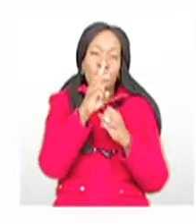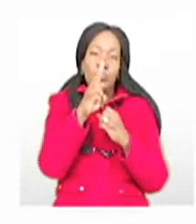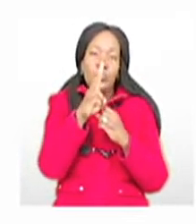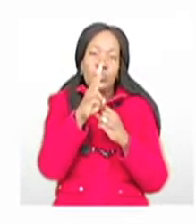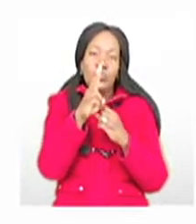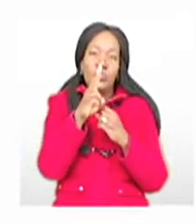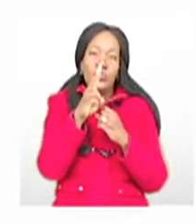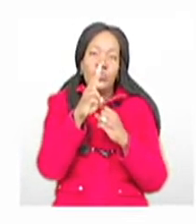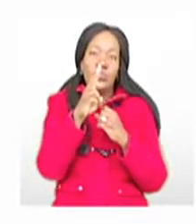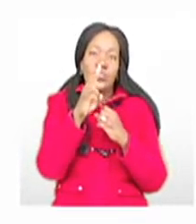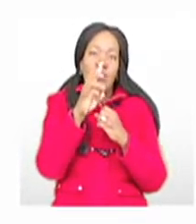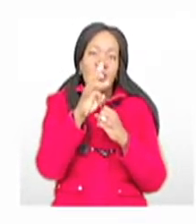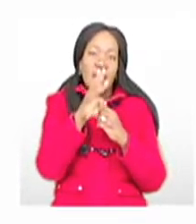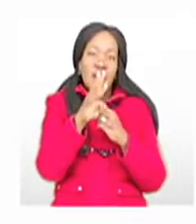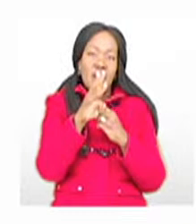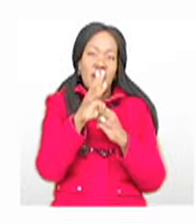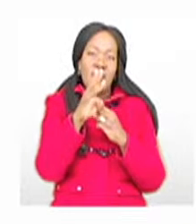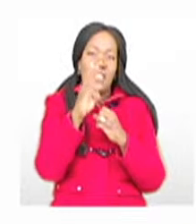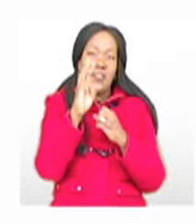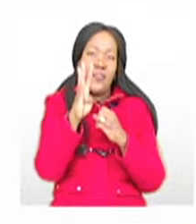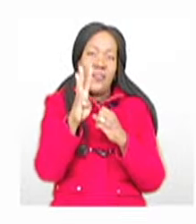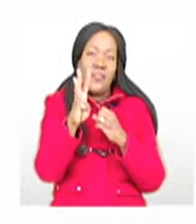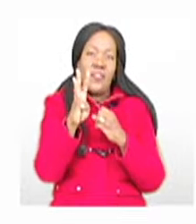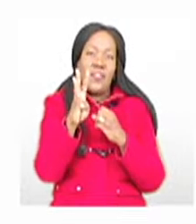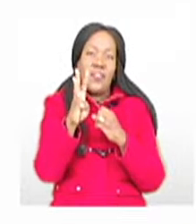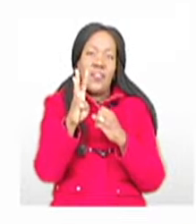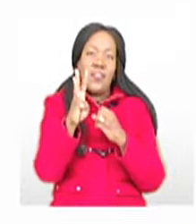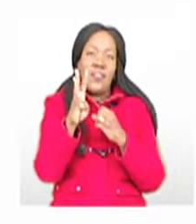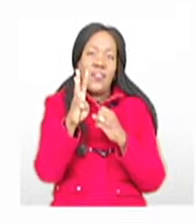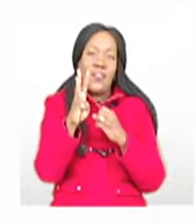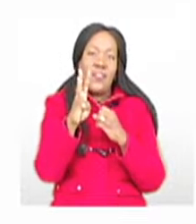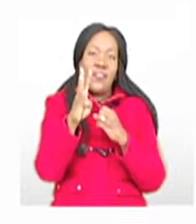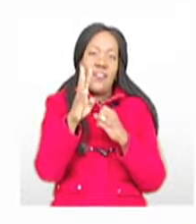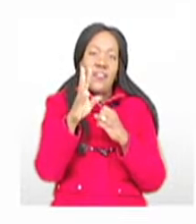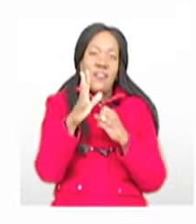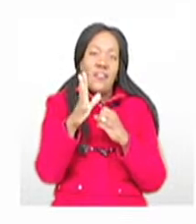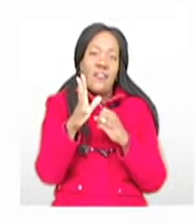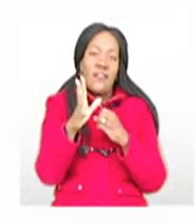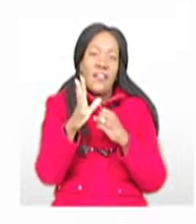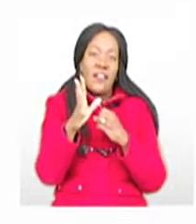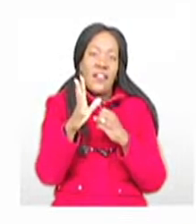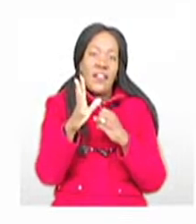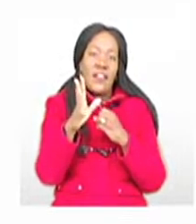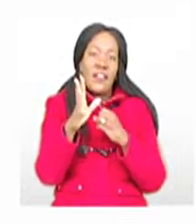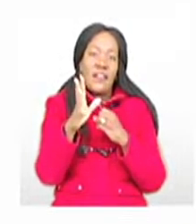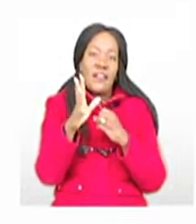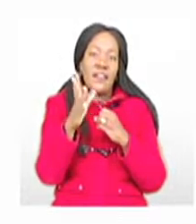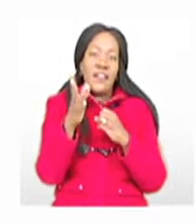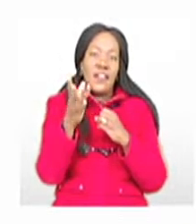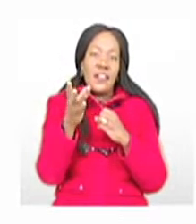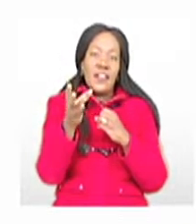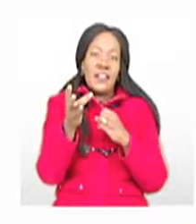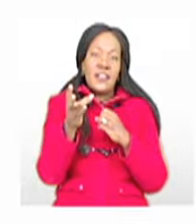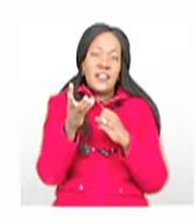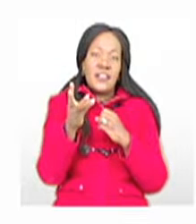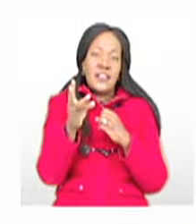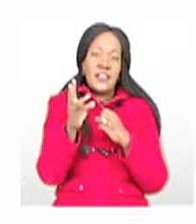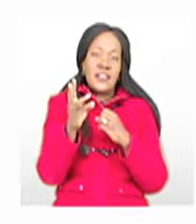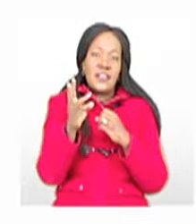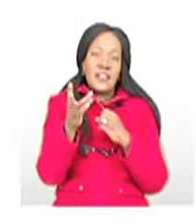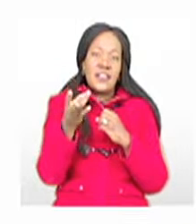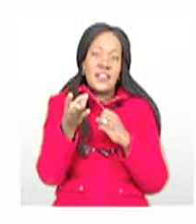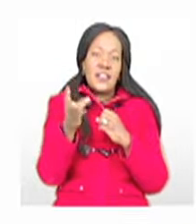2, 3, 4, 5,